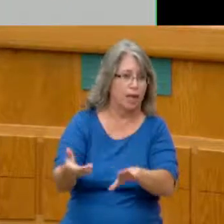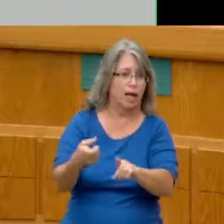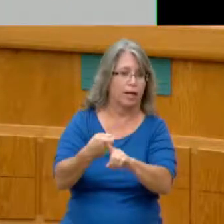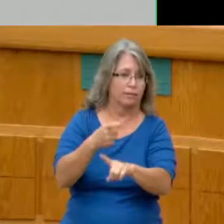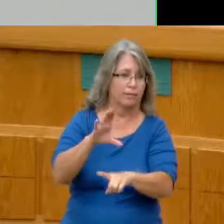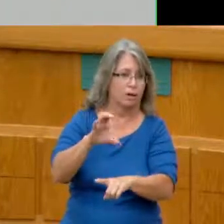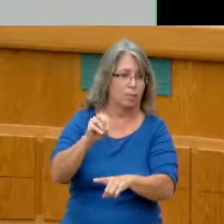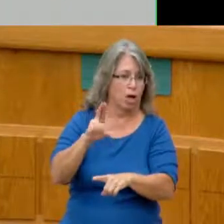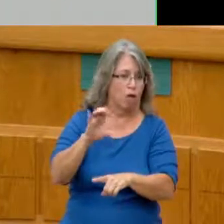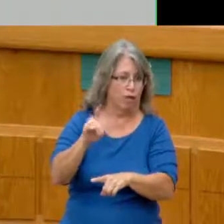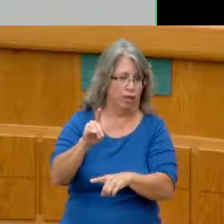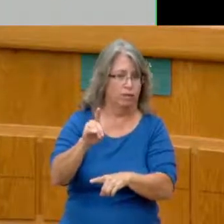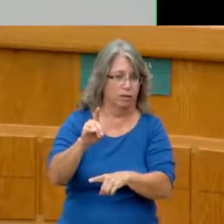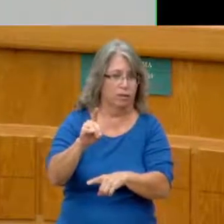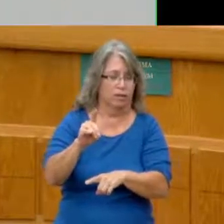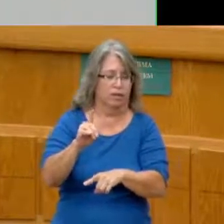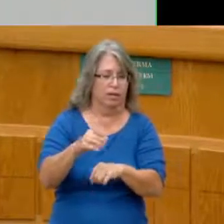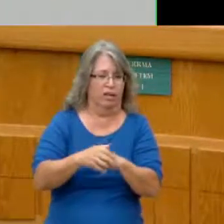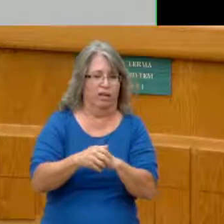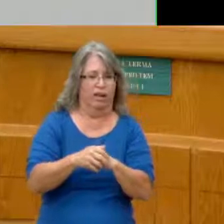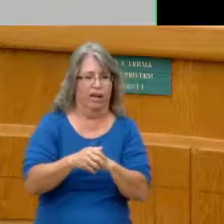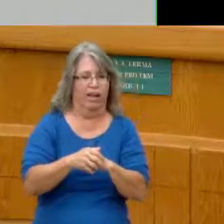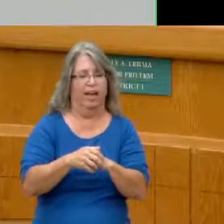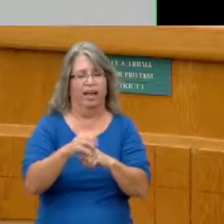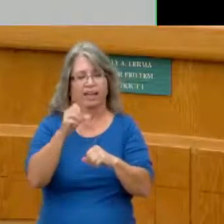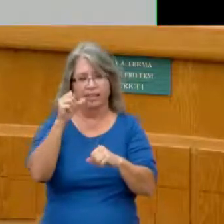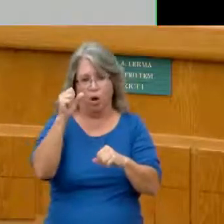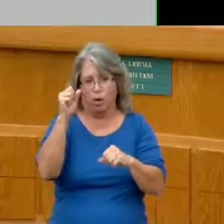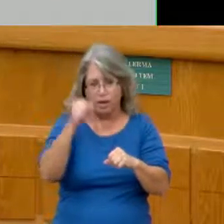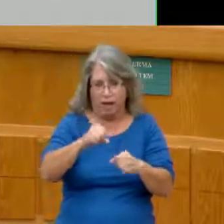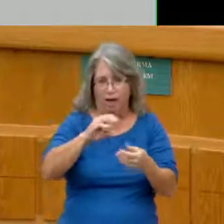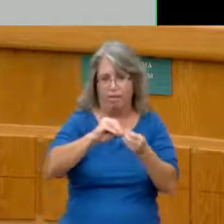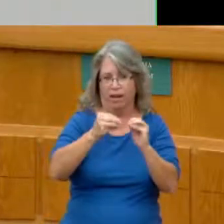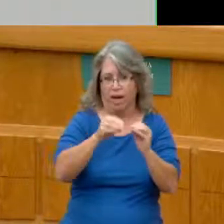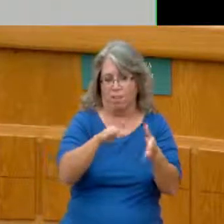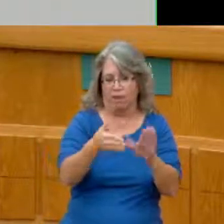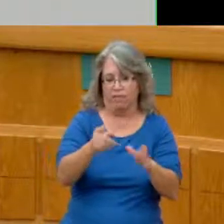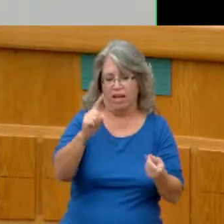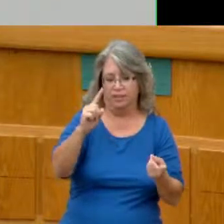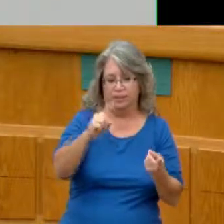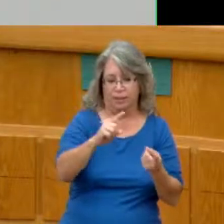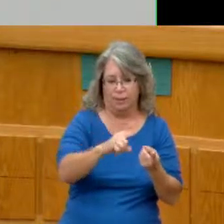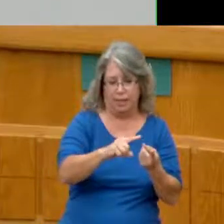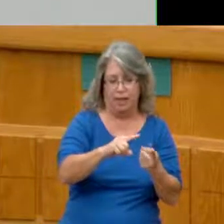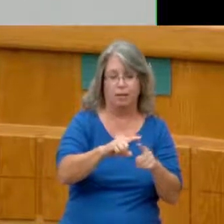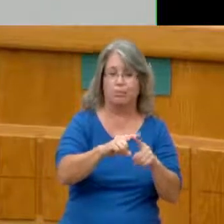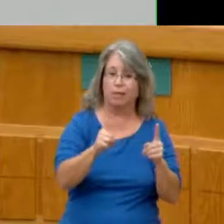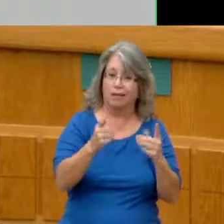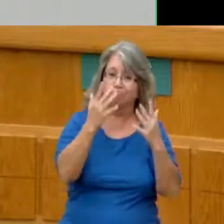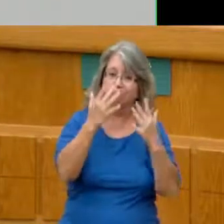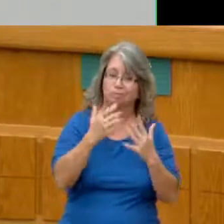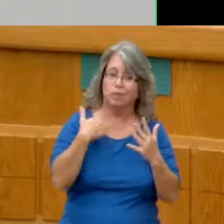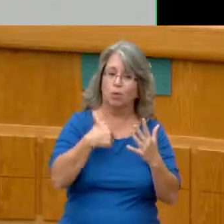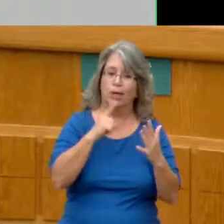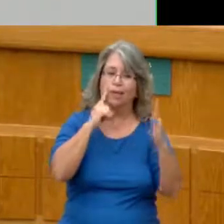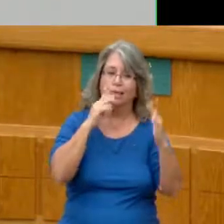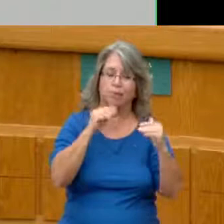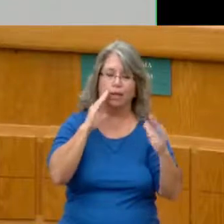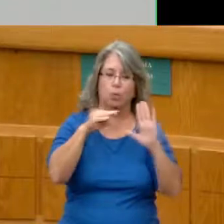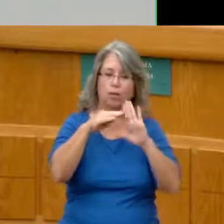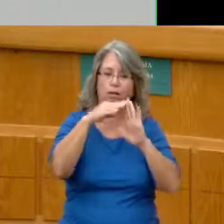wave. So we're going down, but unfortunately, it looks like we're expecting them to level off because that transmission rate is up